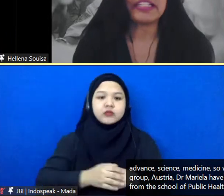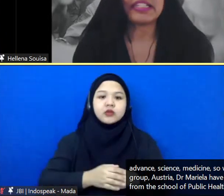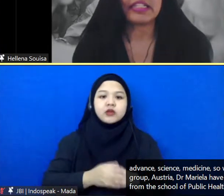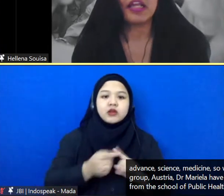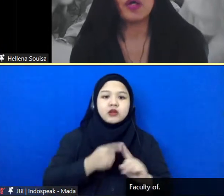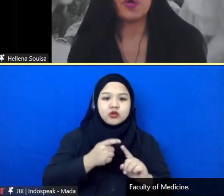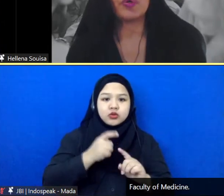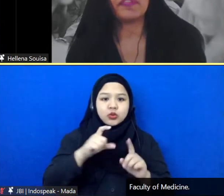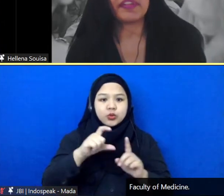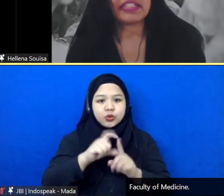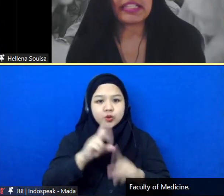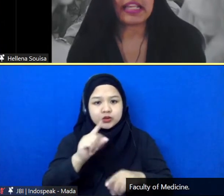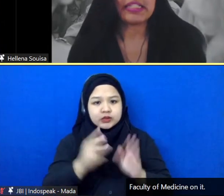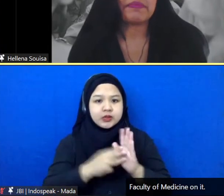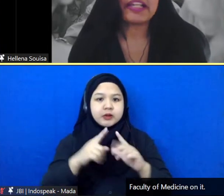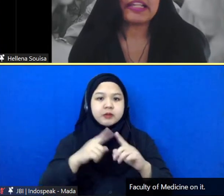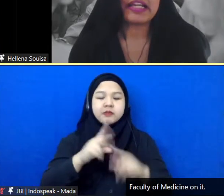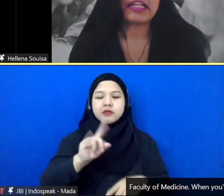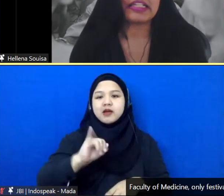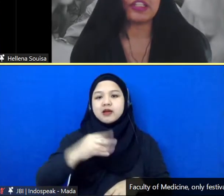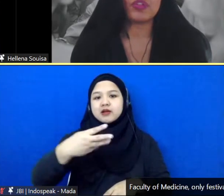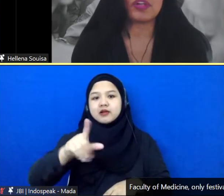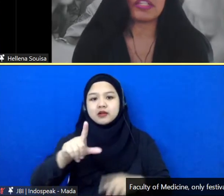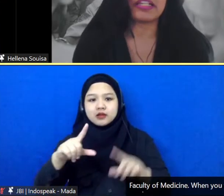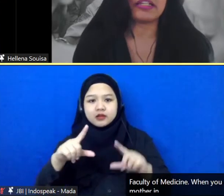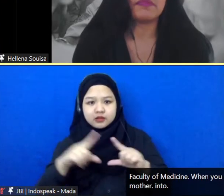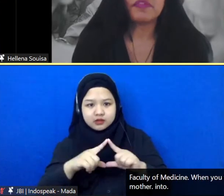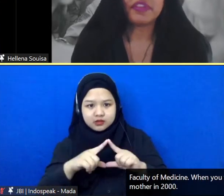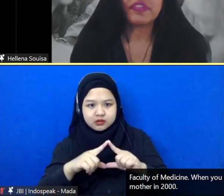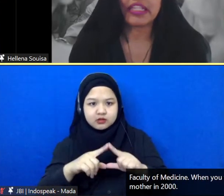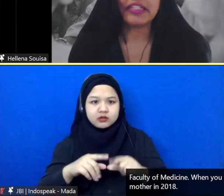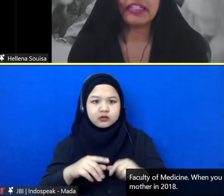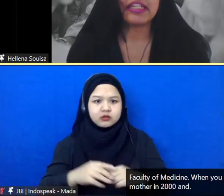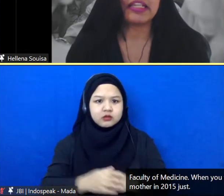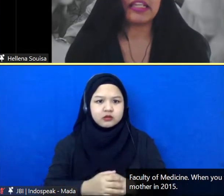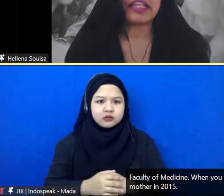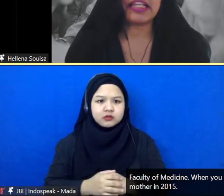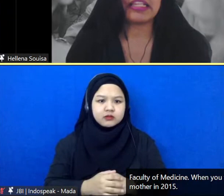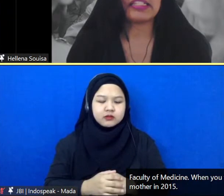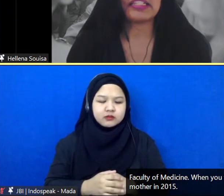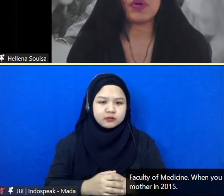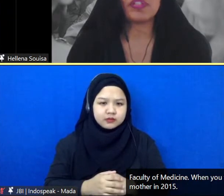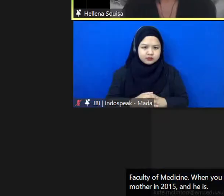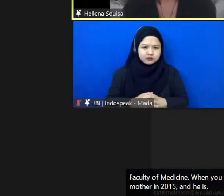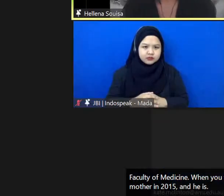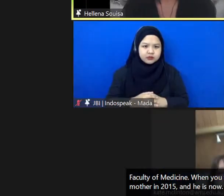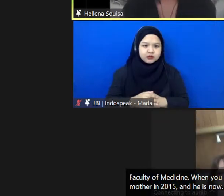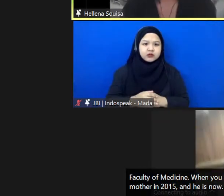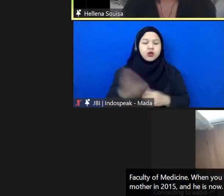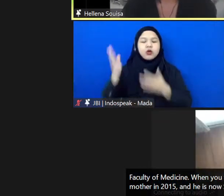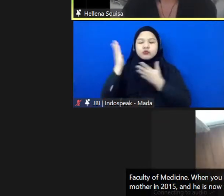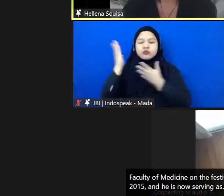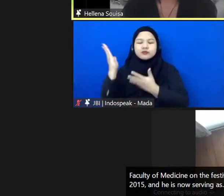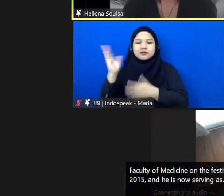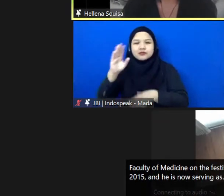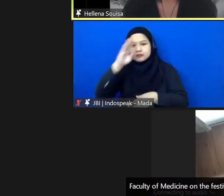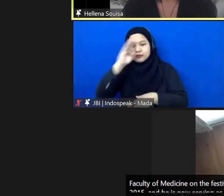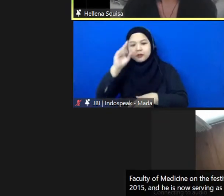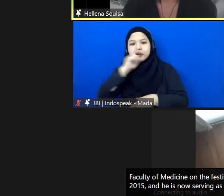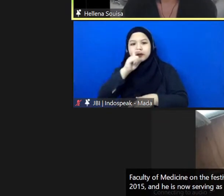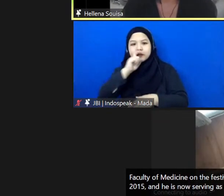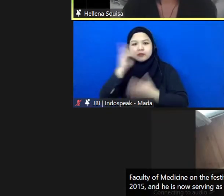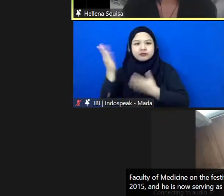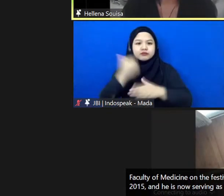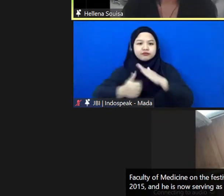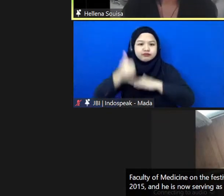of Medicine, Universitas Gadjah Mada in 2015, and he is now serving as the Director